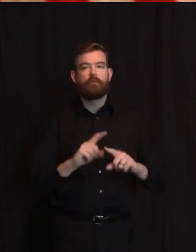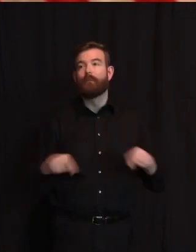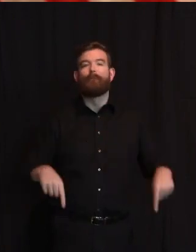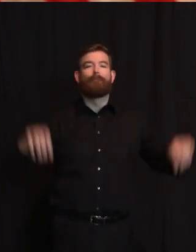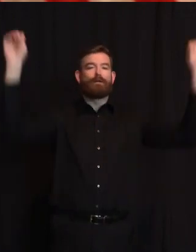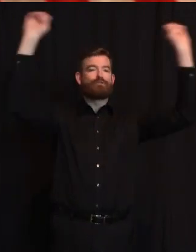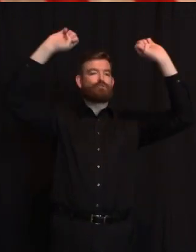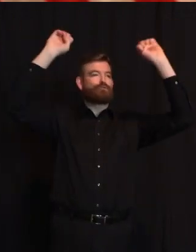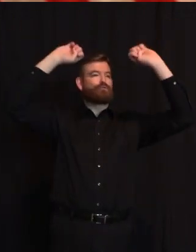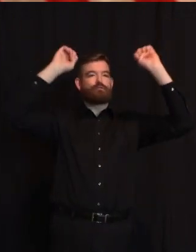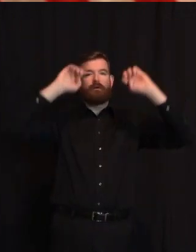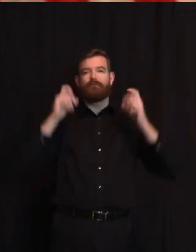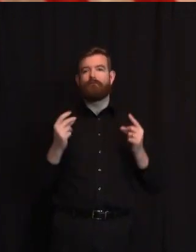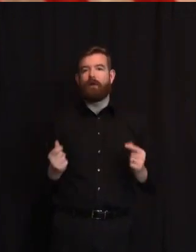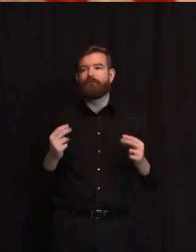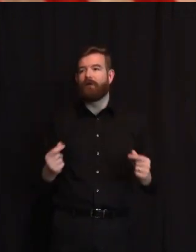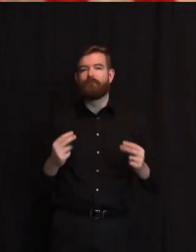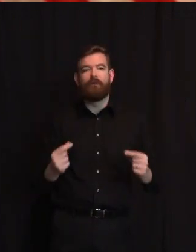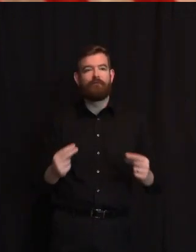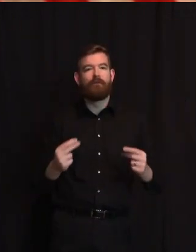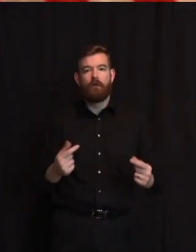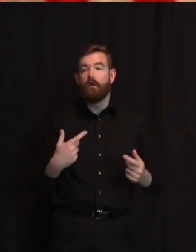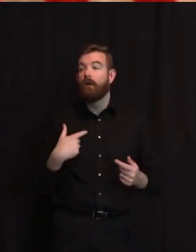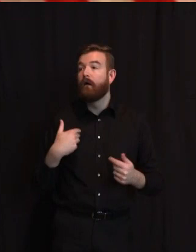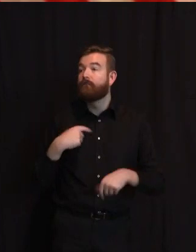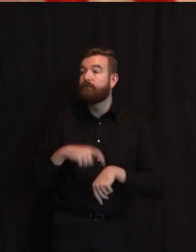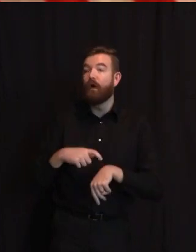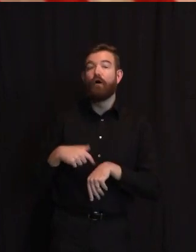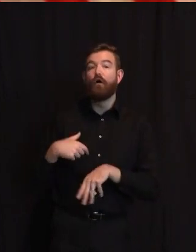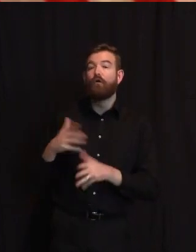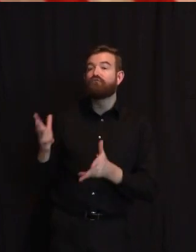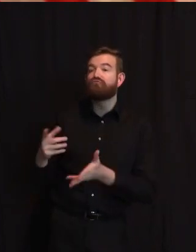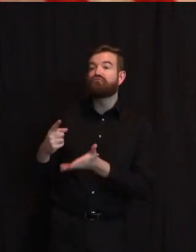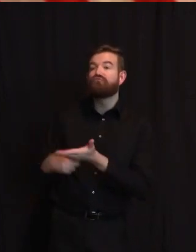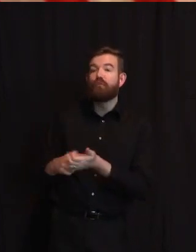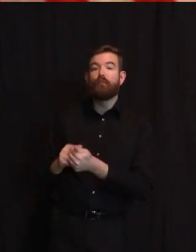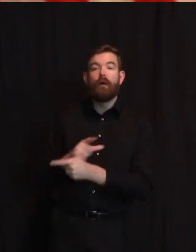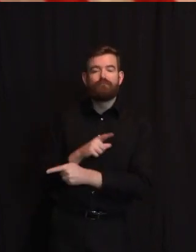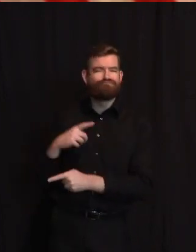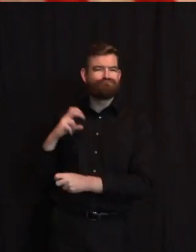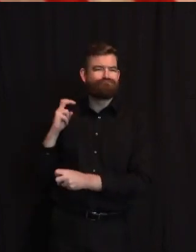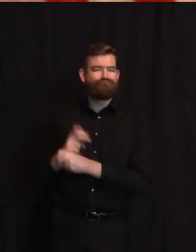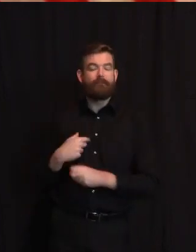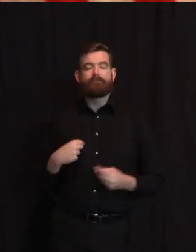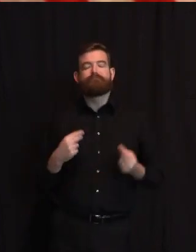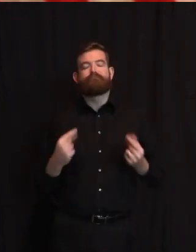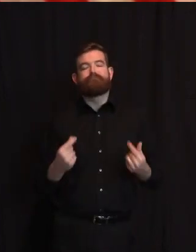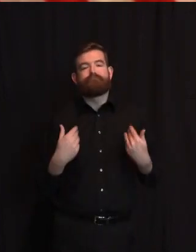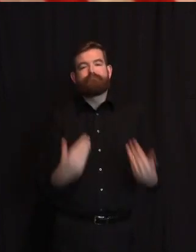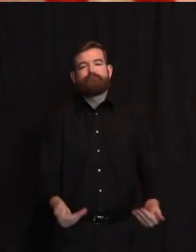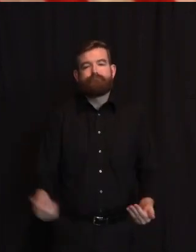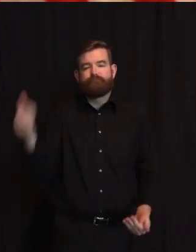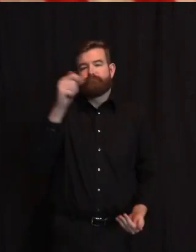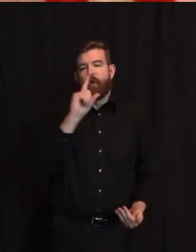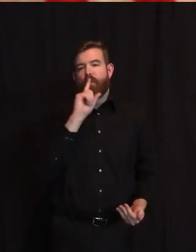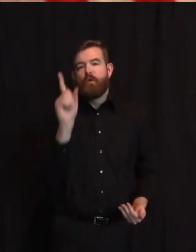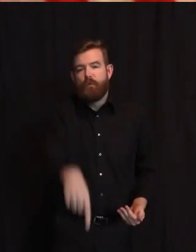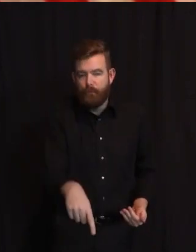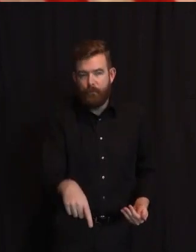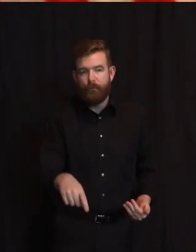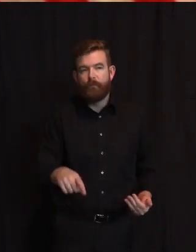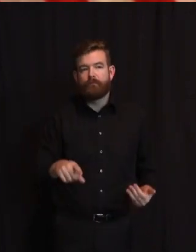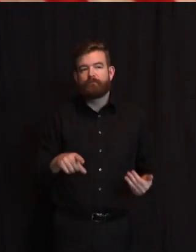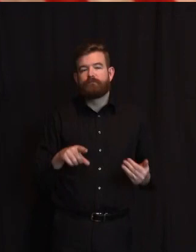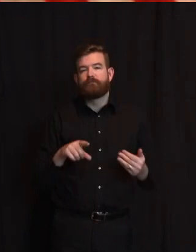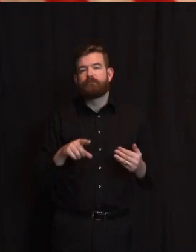in, it just isn't feasible every step out. So I would prefer, to your last question, Charlie, in terms of other things that we'd